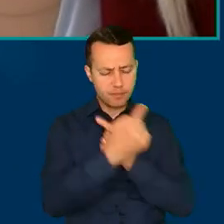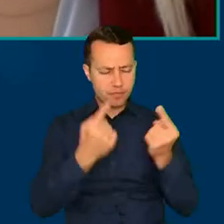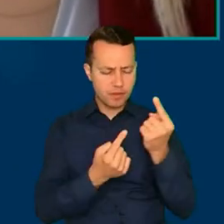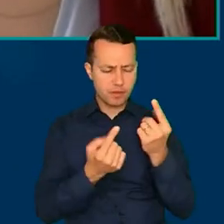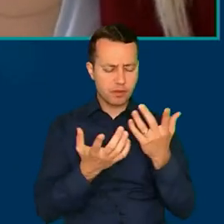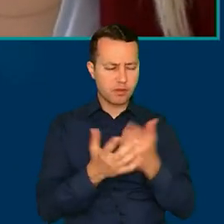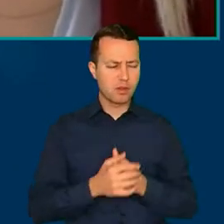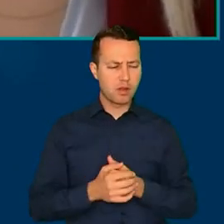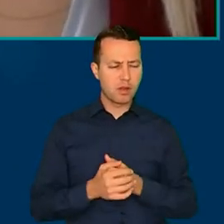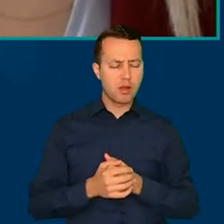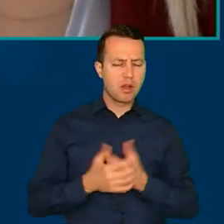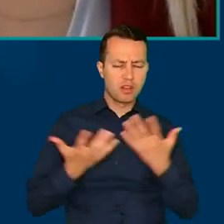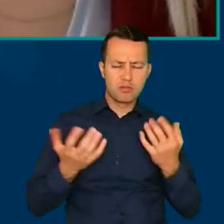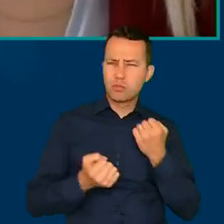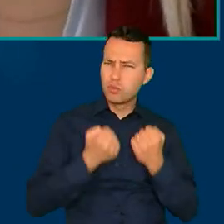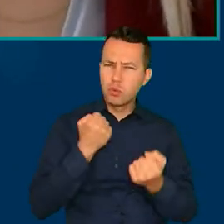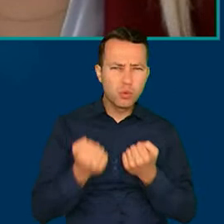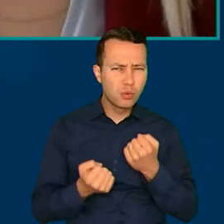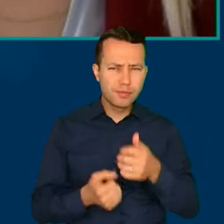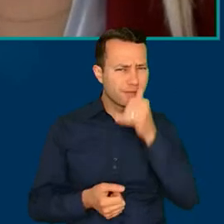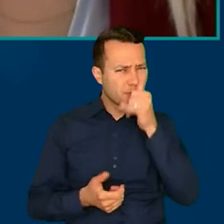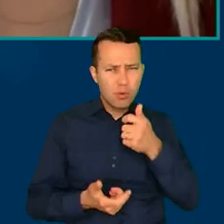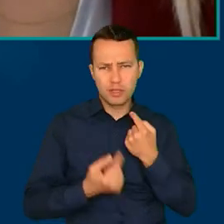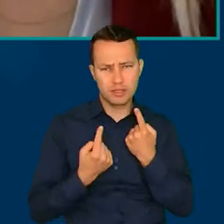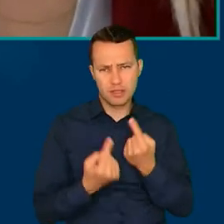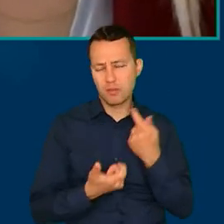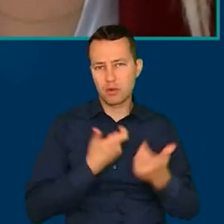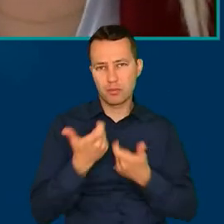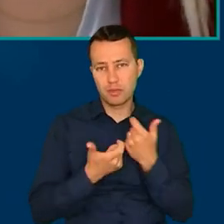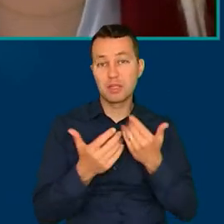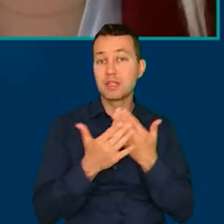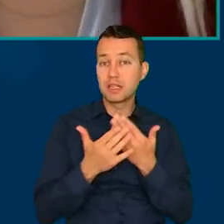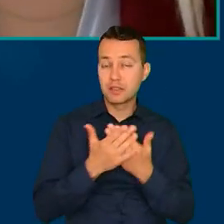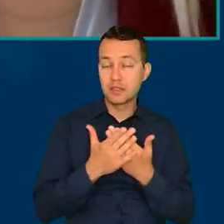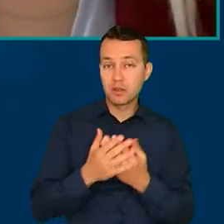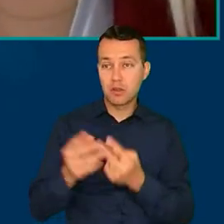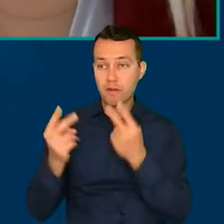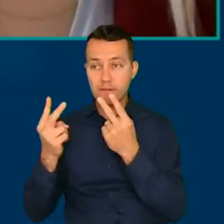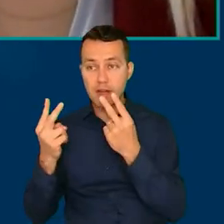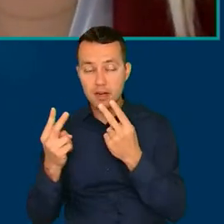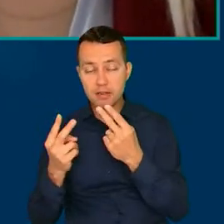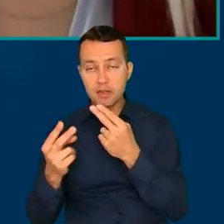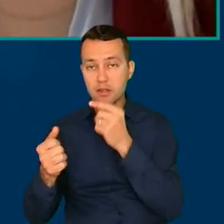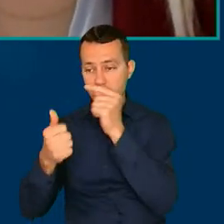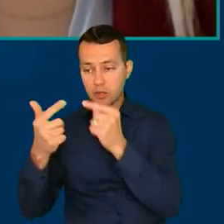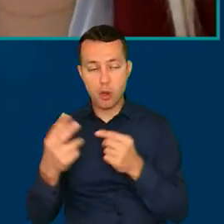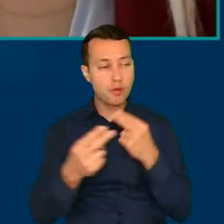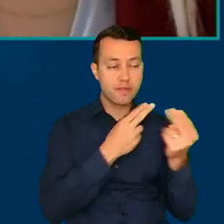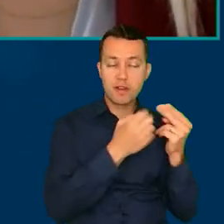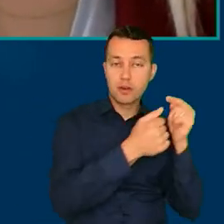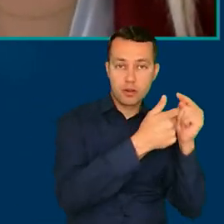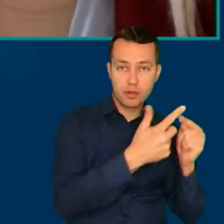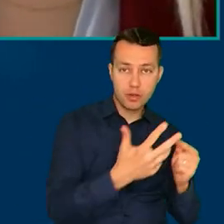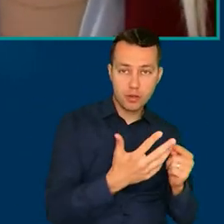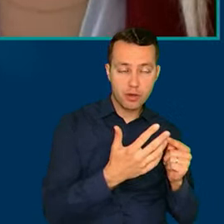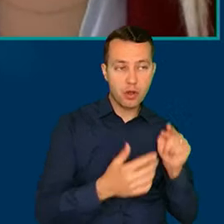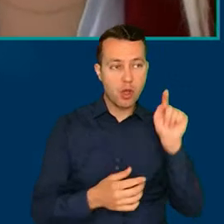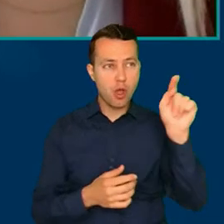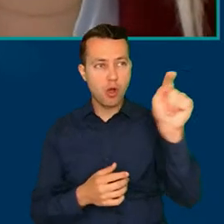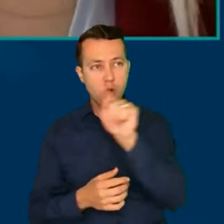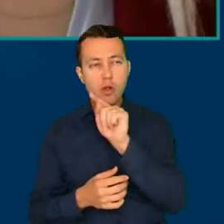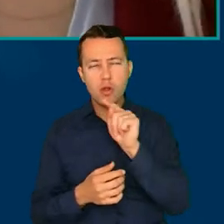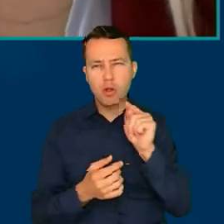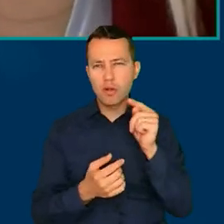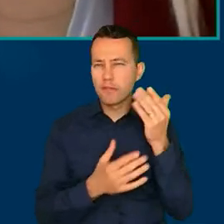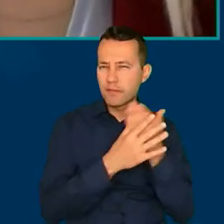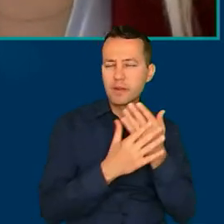to make clear, what they're focusing in on and why maybe some things have not been prioritized, and also